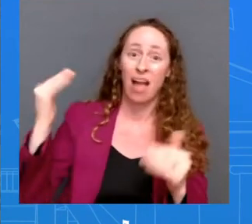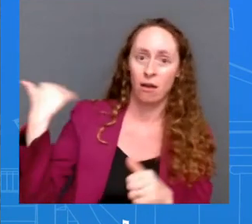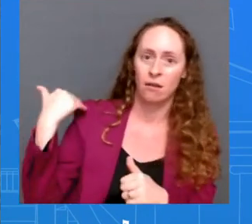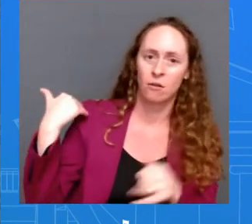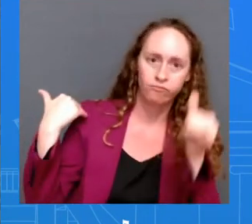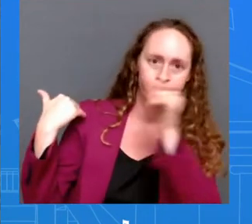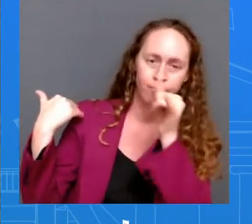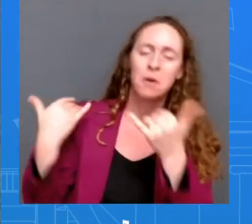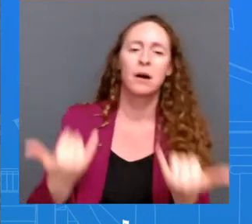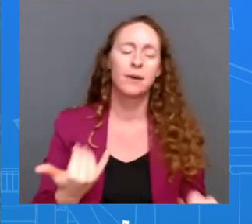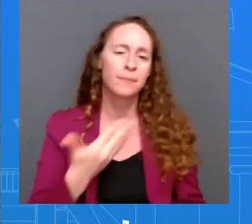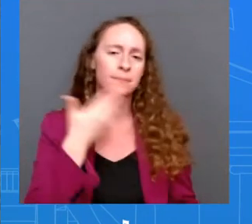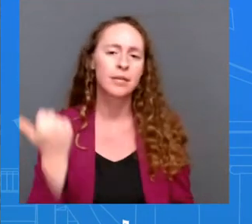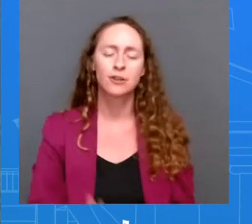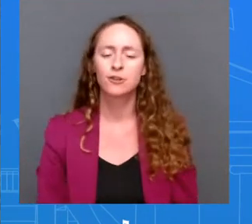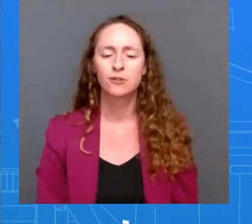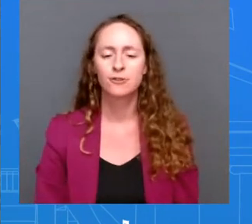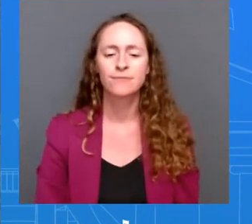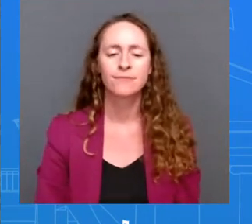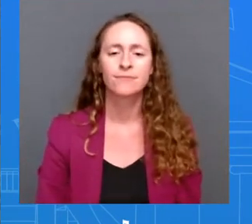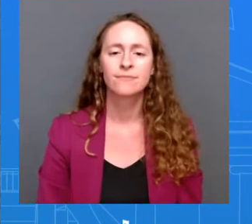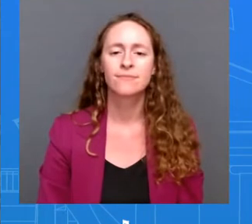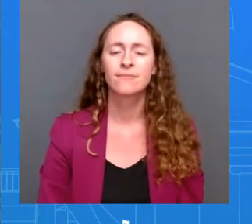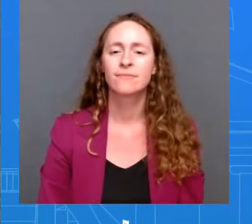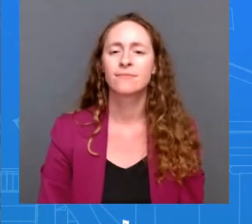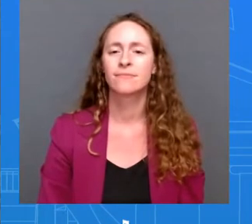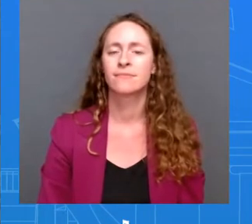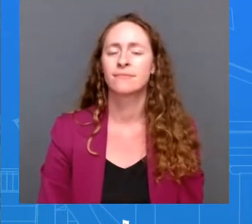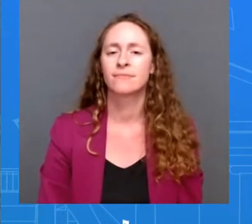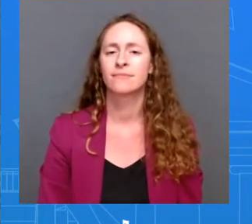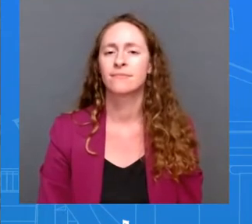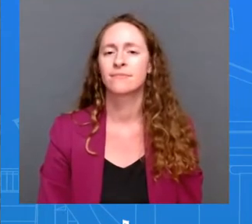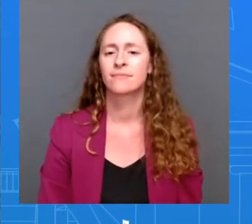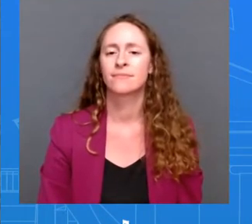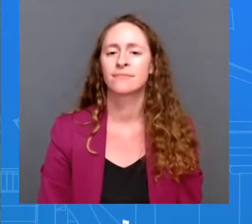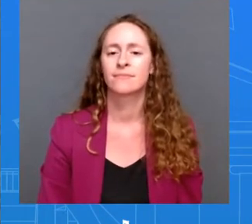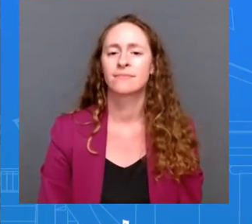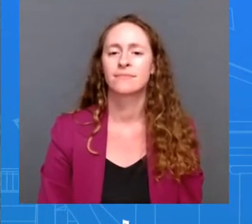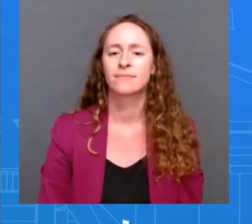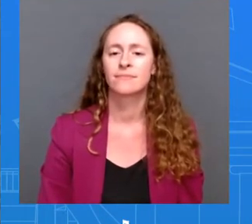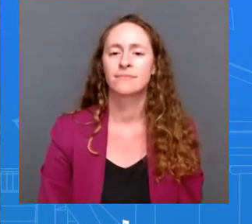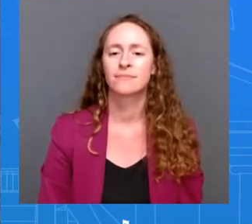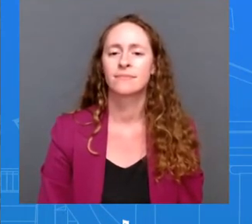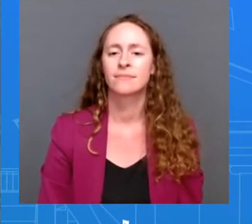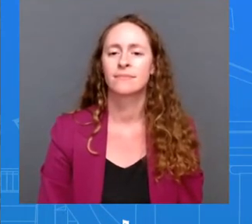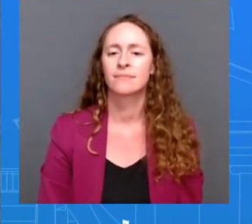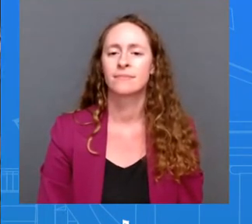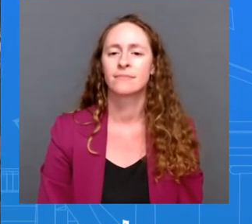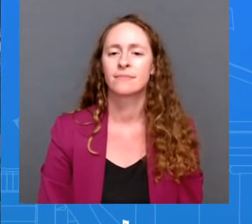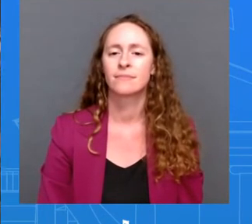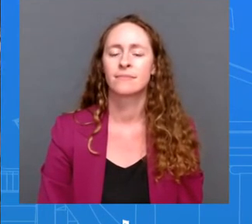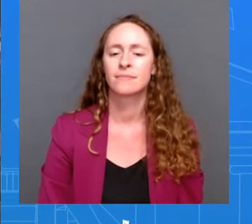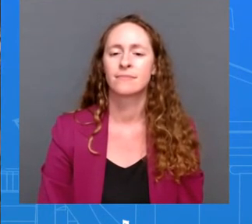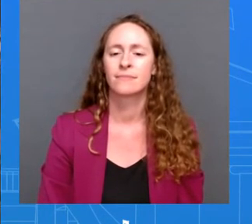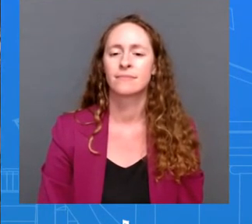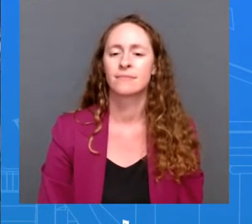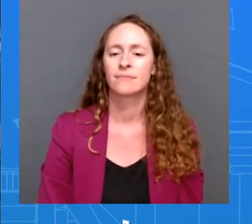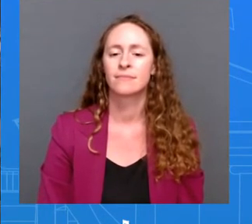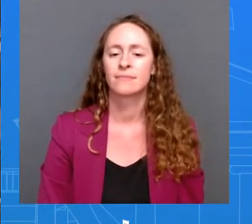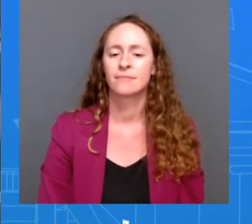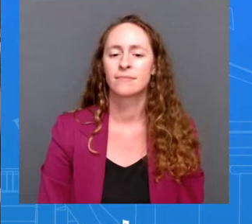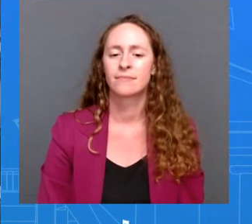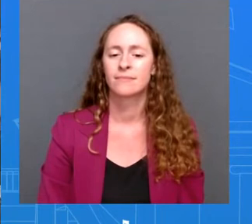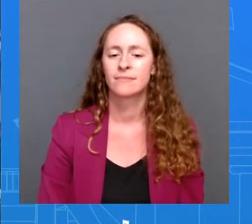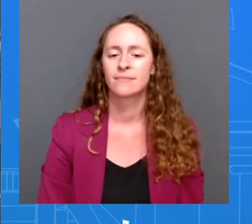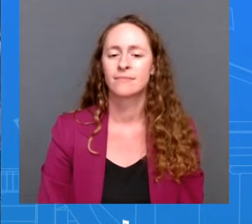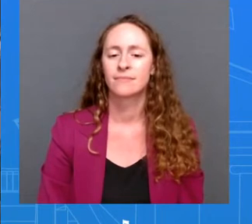anyway? Thank you, Arnold. Over here, Sebastian. I see, I'm looking right at you. Okay. So there's a lot of people in blue jackets